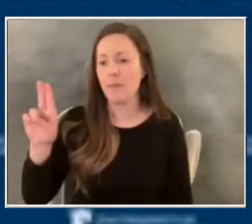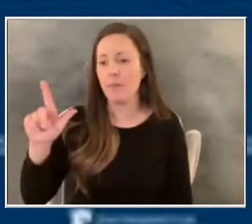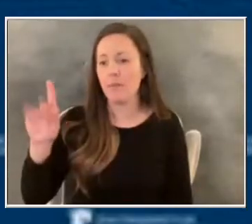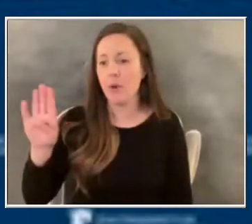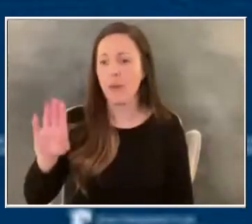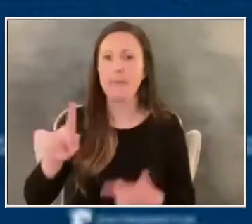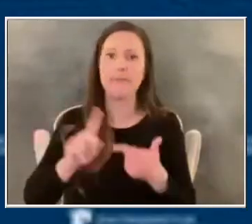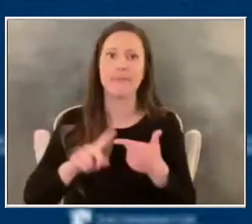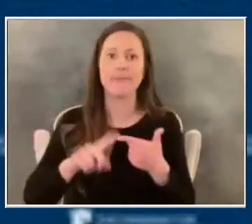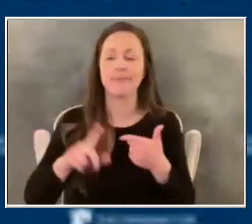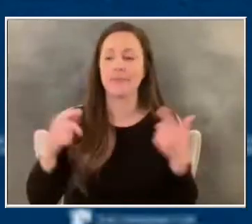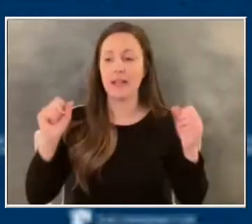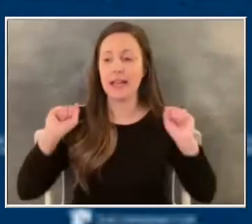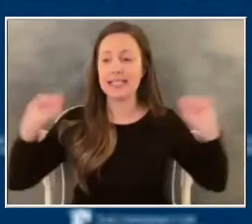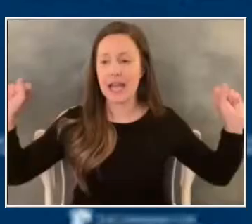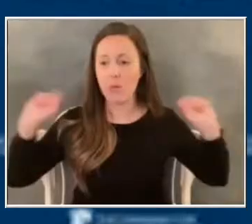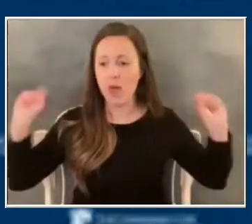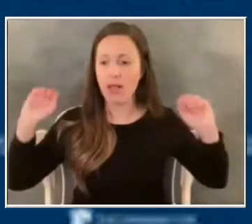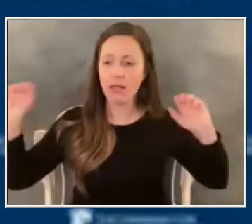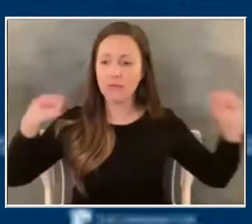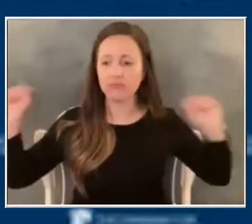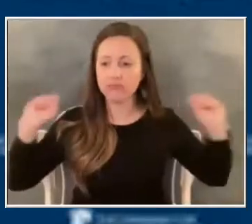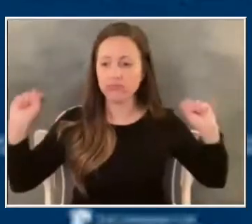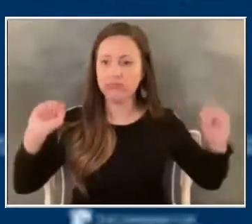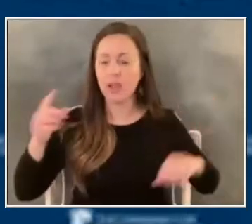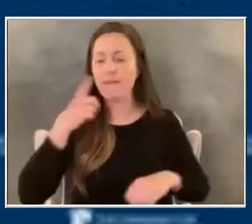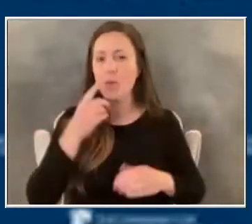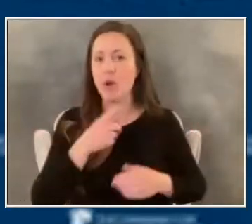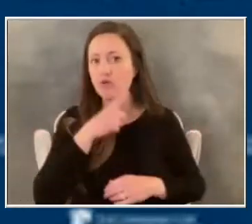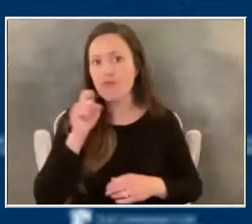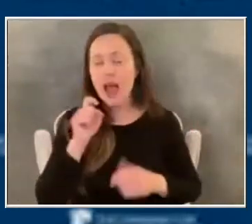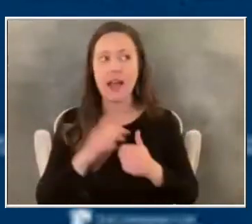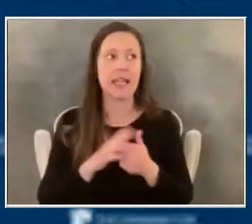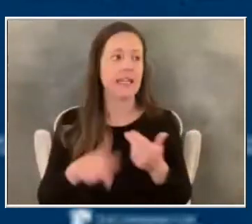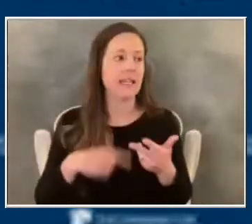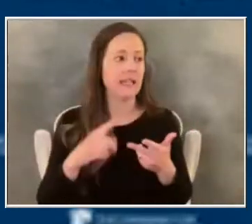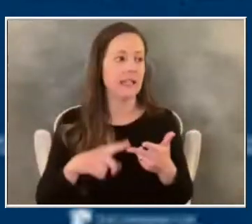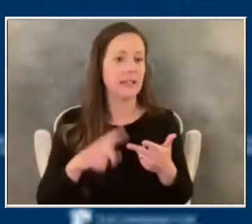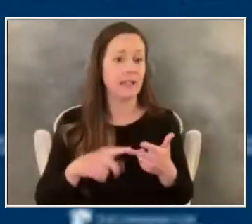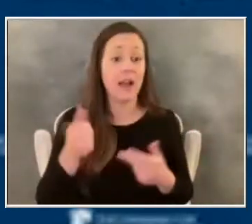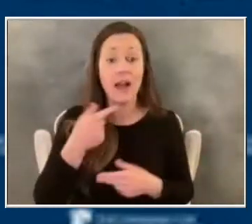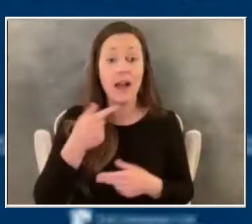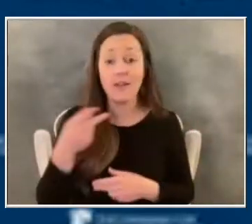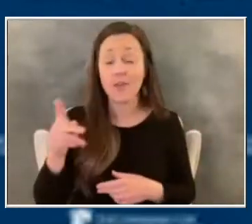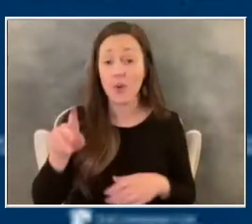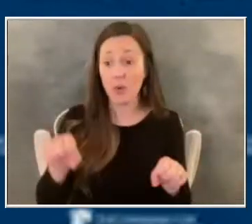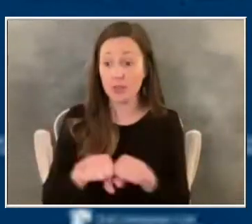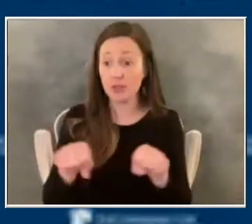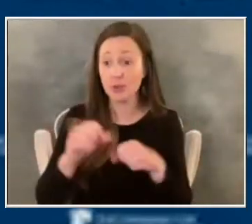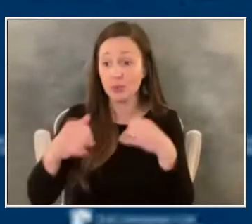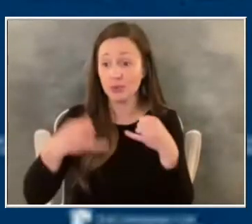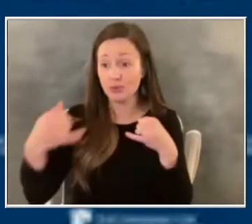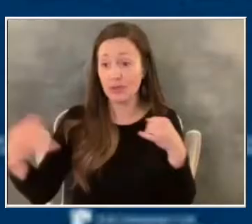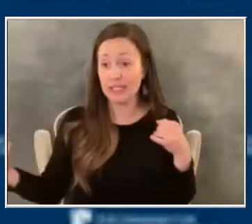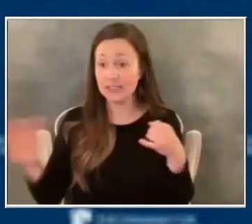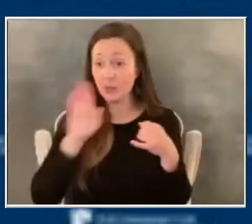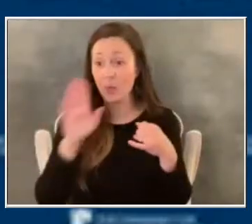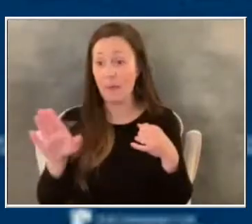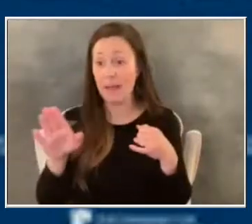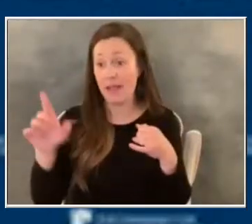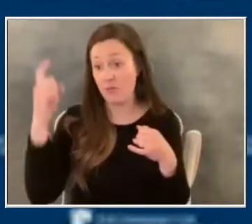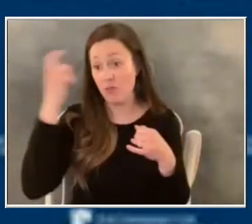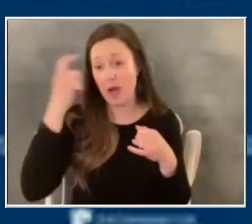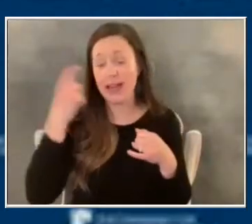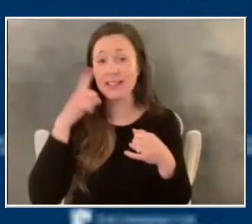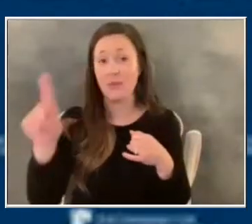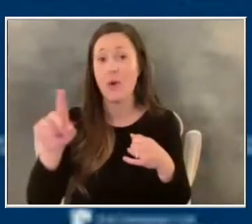drying the infant, a couple of good clean shoestrings for tying off the umbilical cord would be wise. And so I